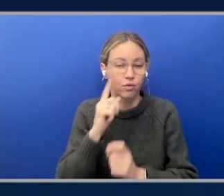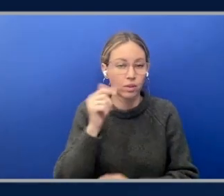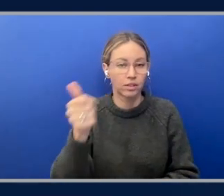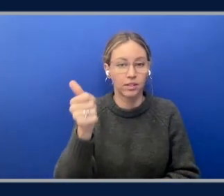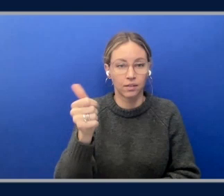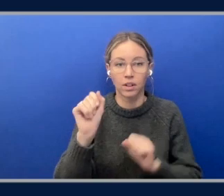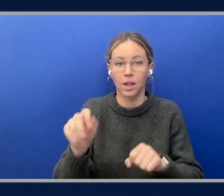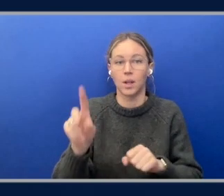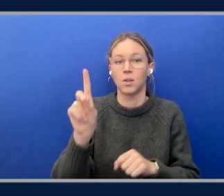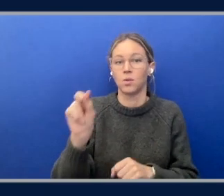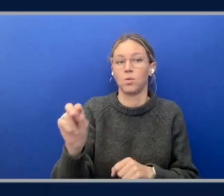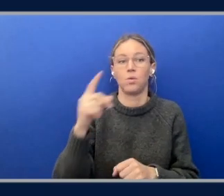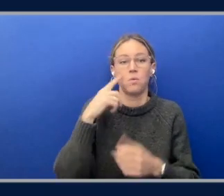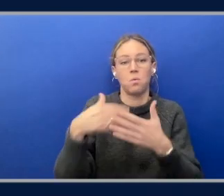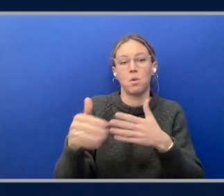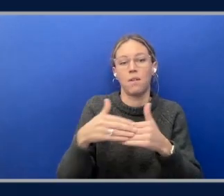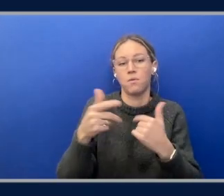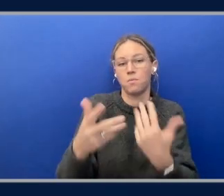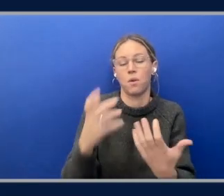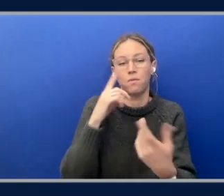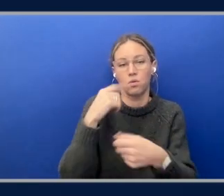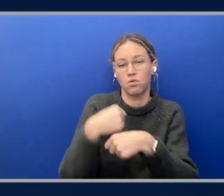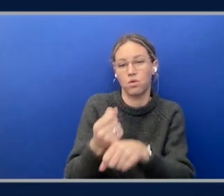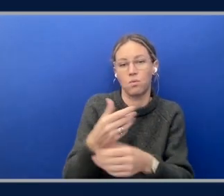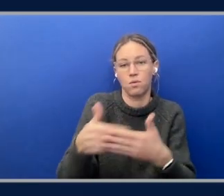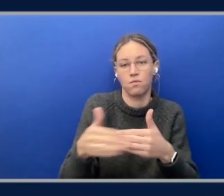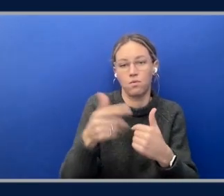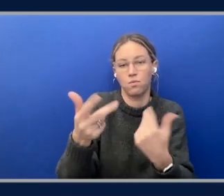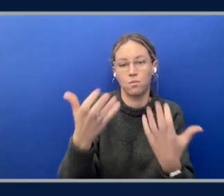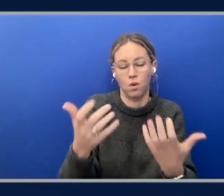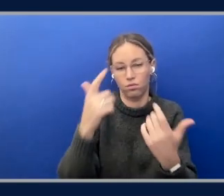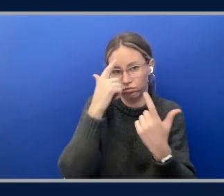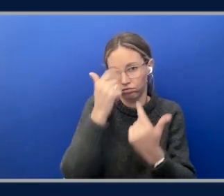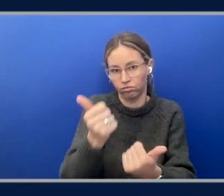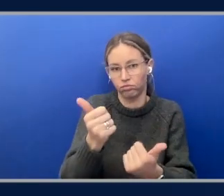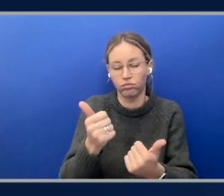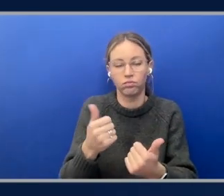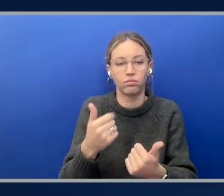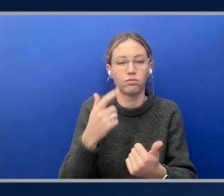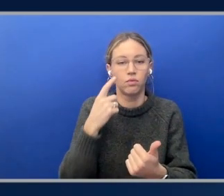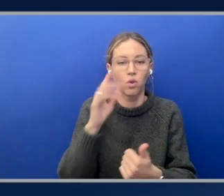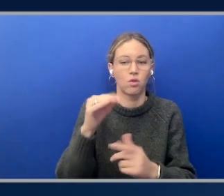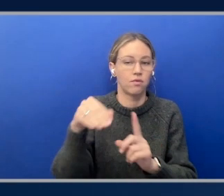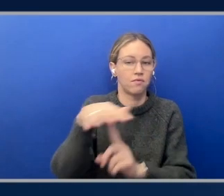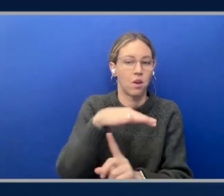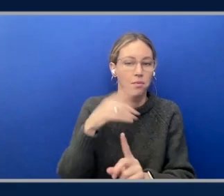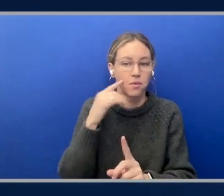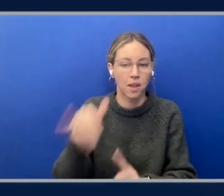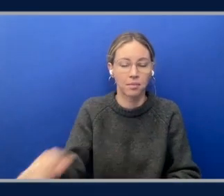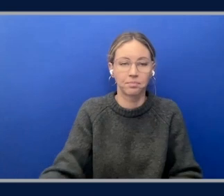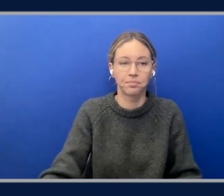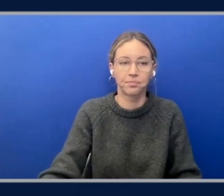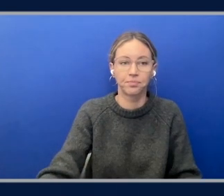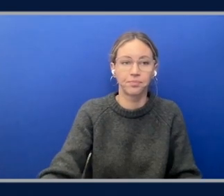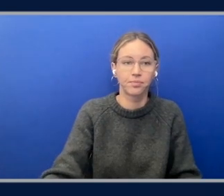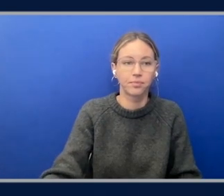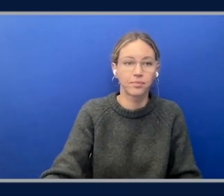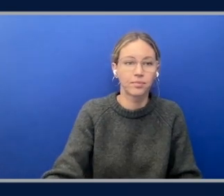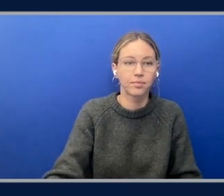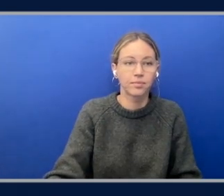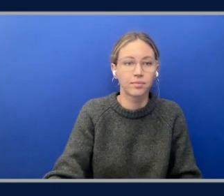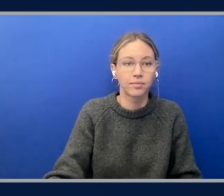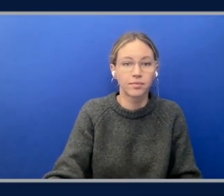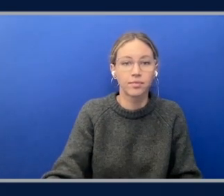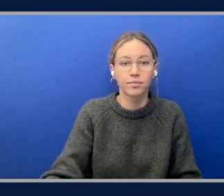do, create your own recipes and do what you want to be able to do or need to do in your environment for that stuff. That's awesome. Great. So I think we have time